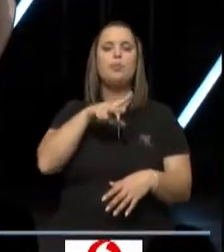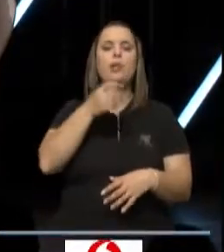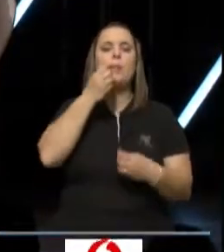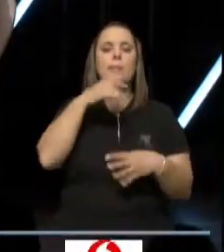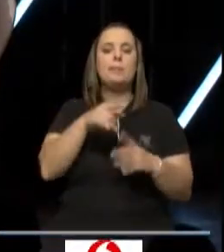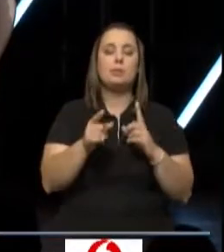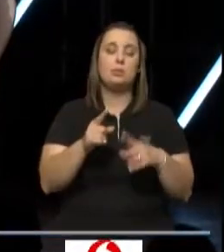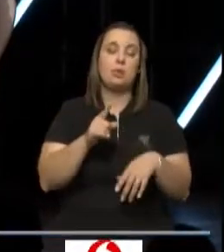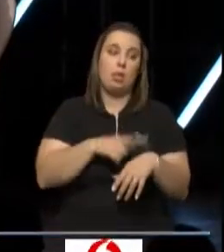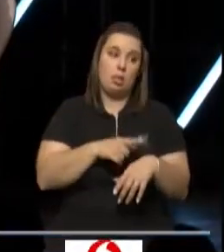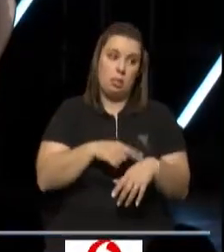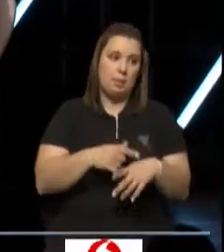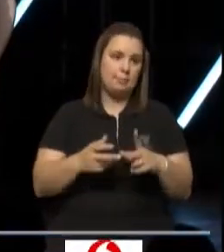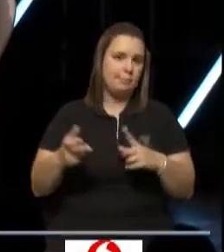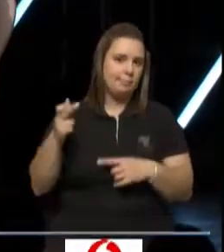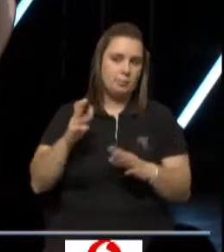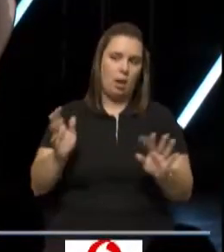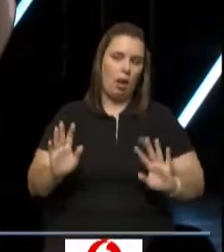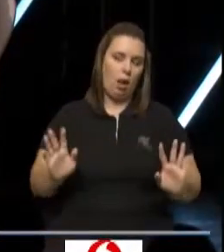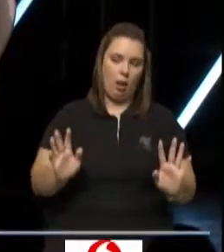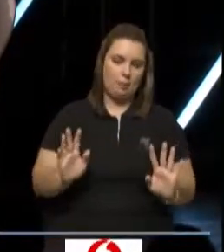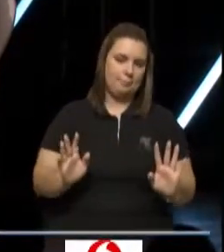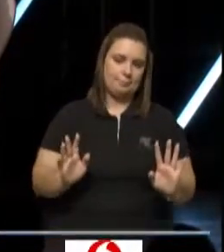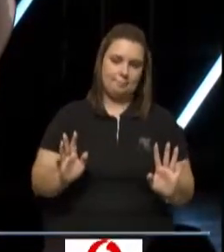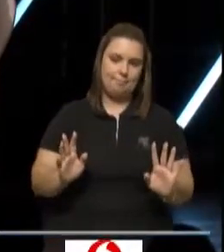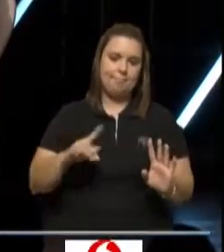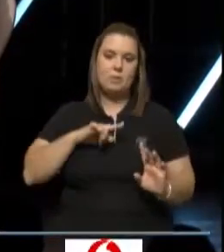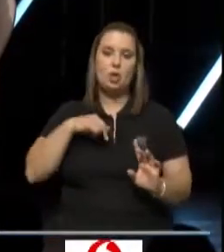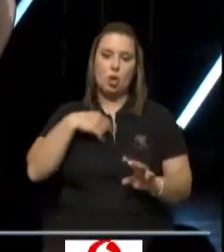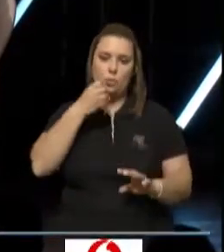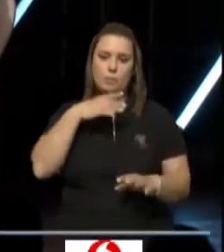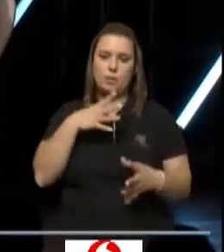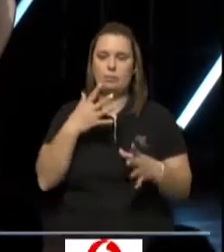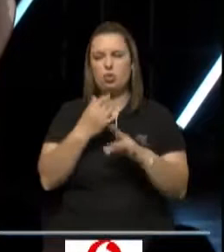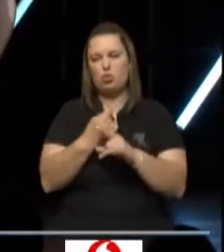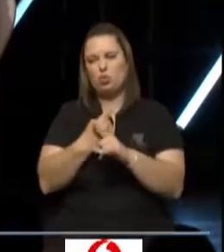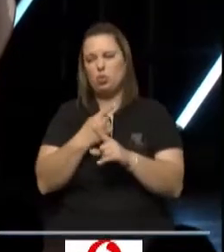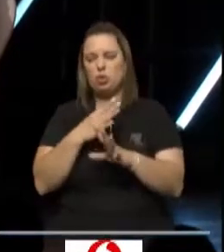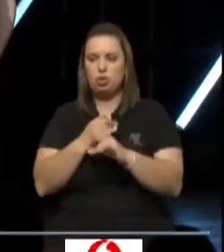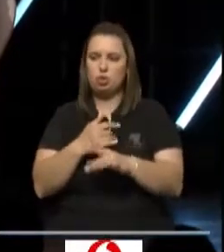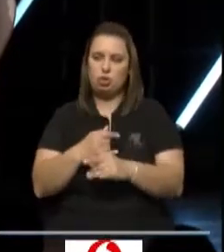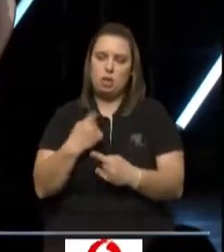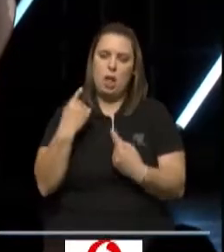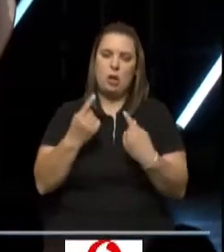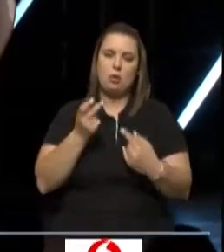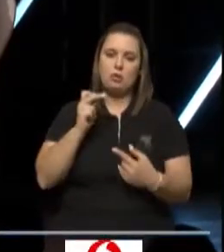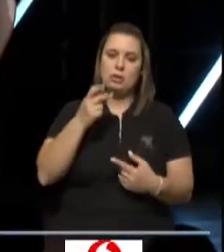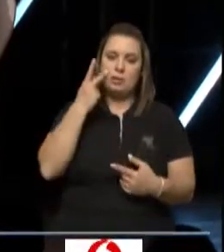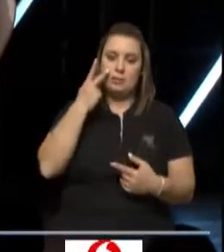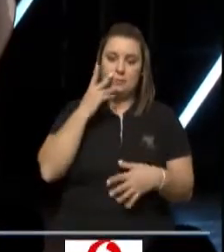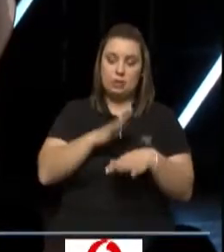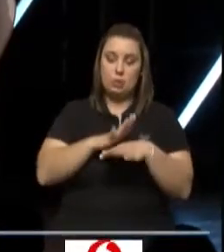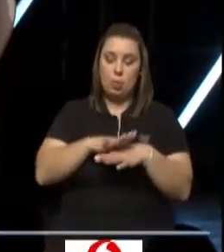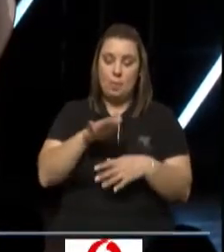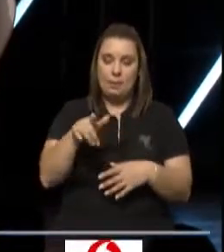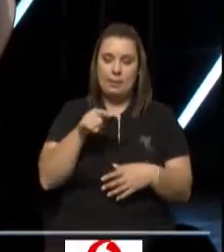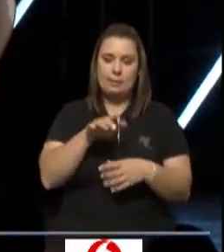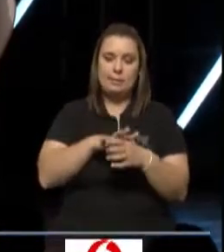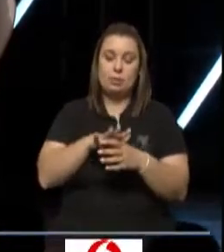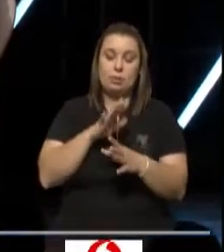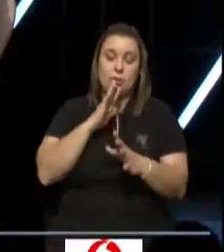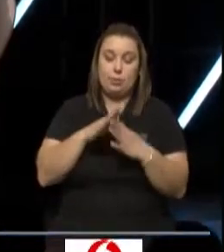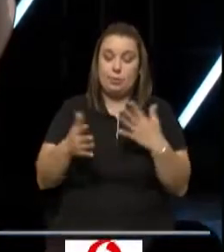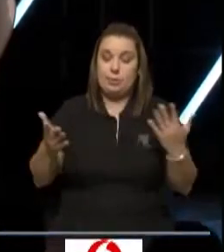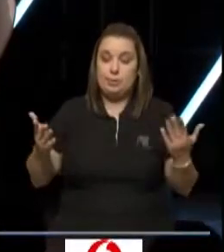in 5G, what is Portugal going to lose? What we lost, the time we've lost and wasted is not going to be recovered. But